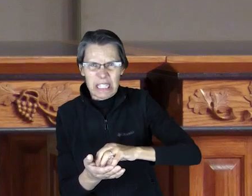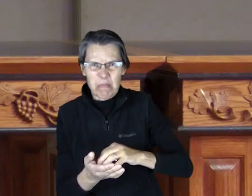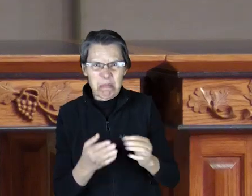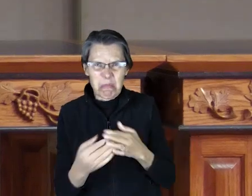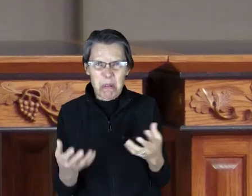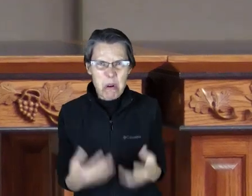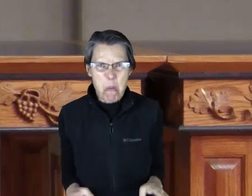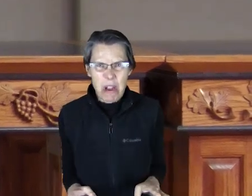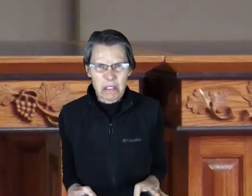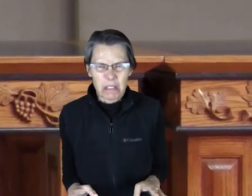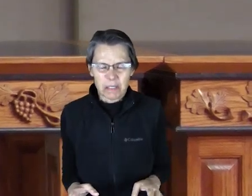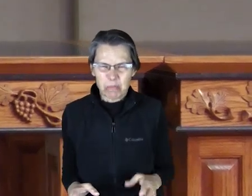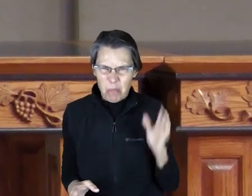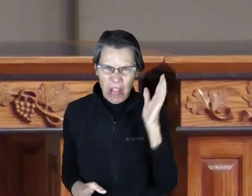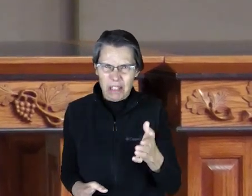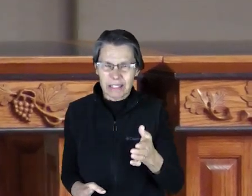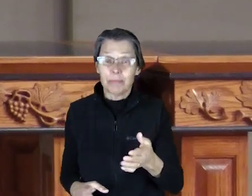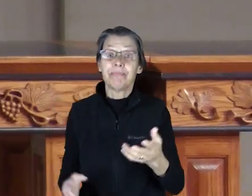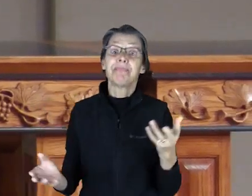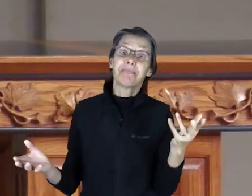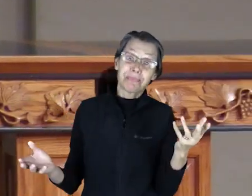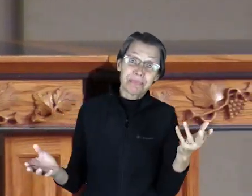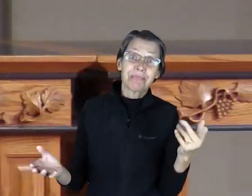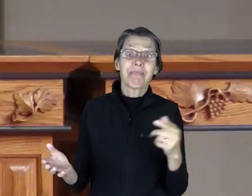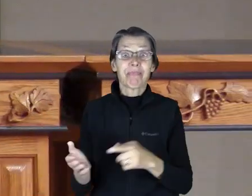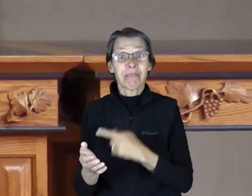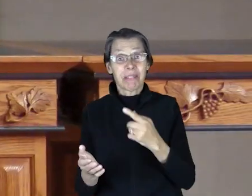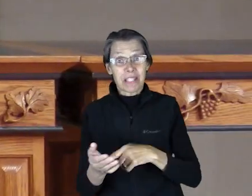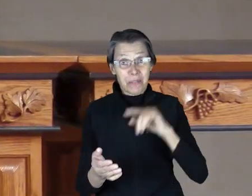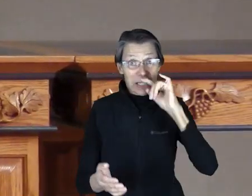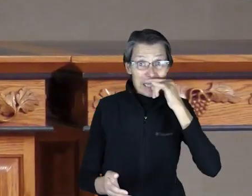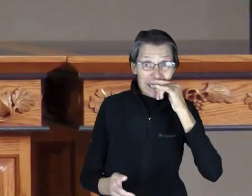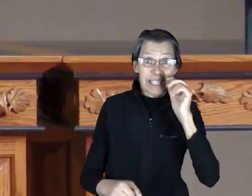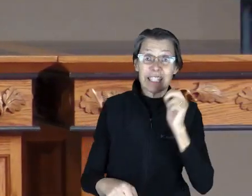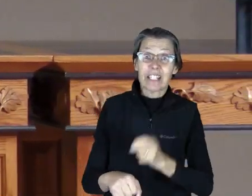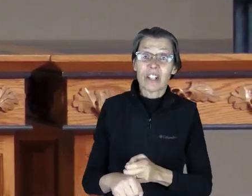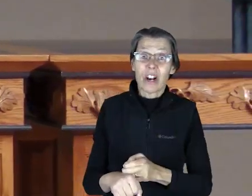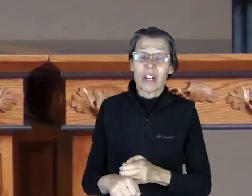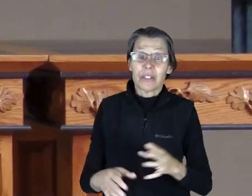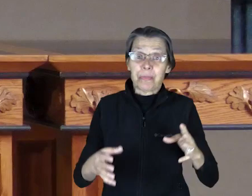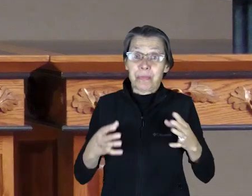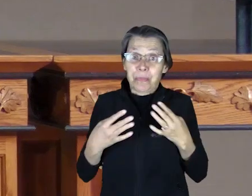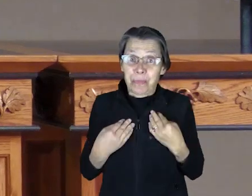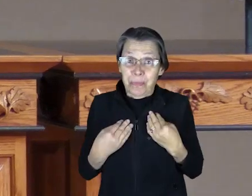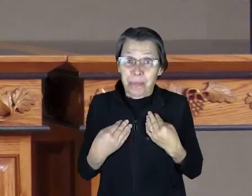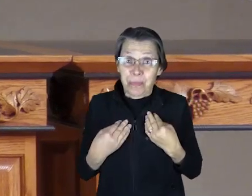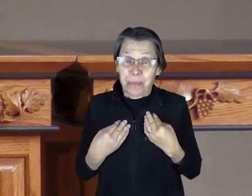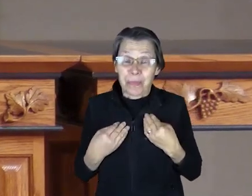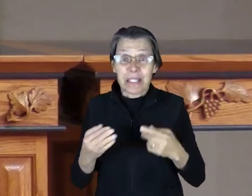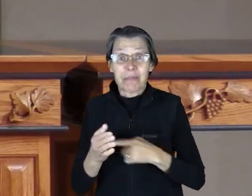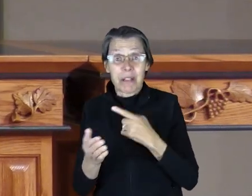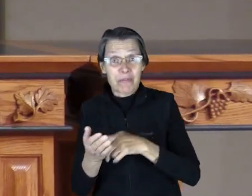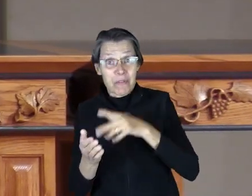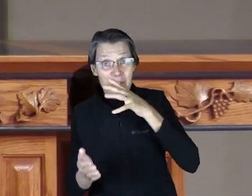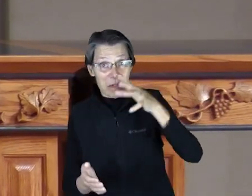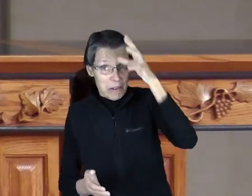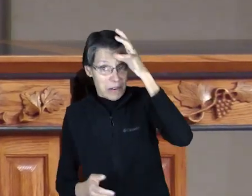Sometimes the hardest thing about parenting and childing is letting go. Maybe that's one of the things that's the hardest about